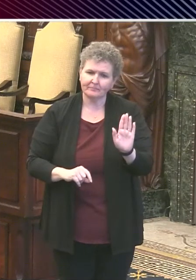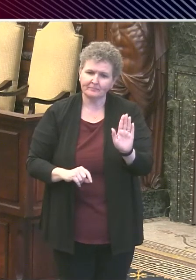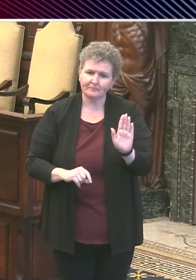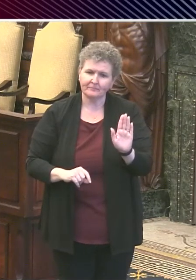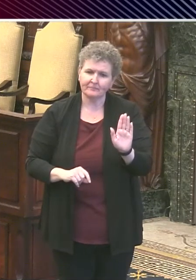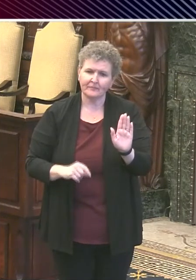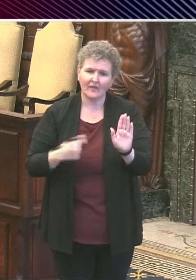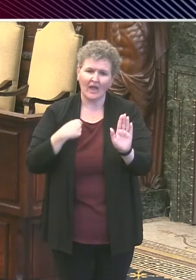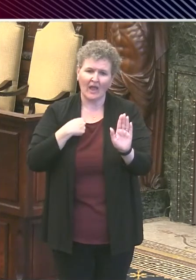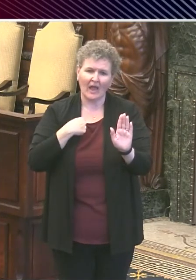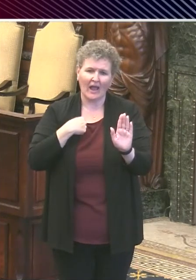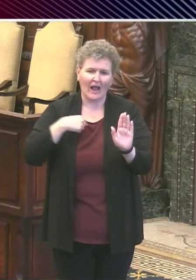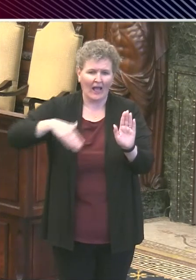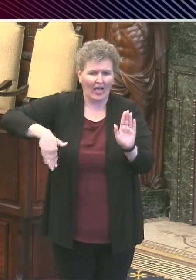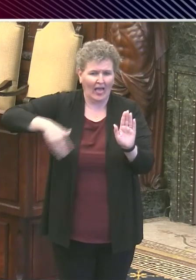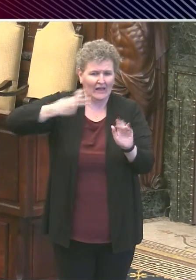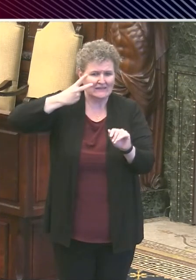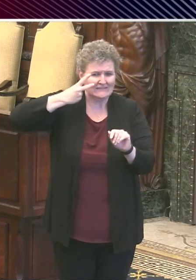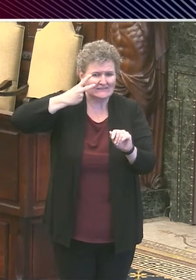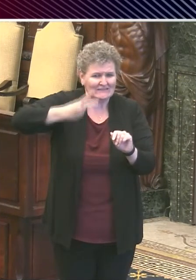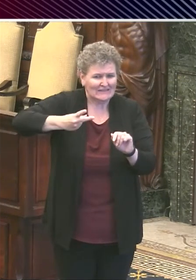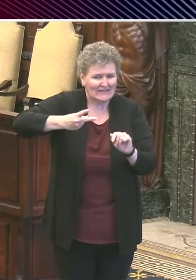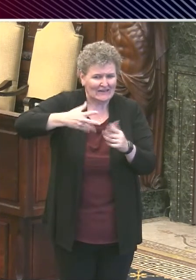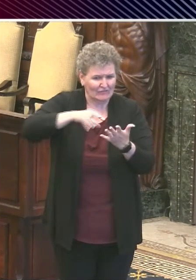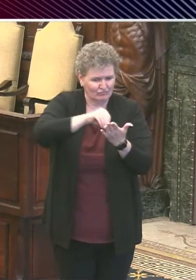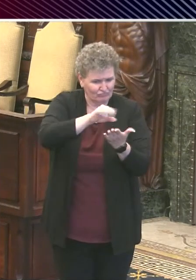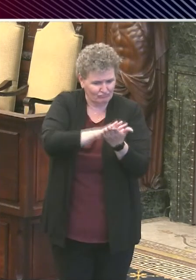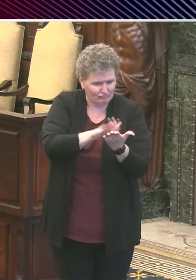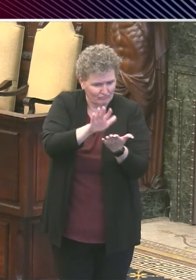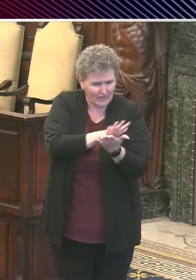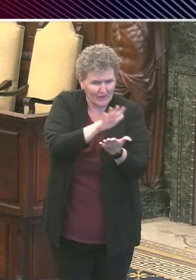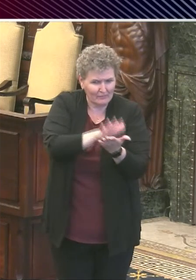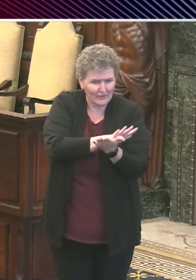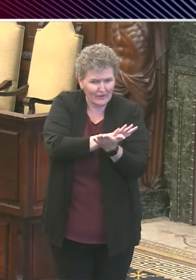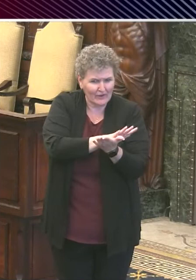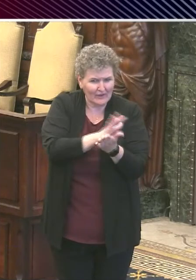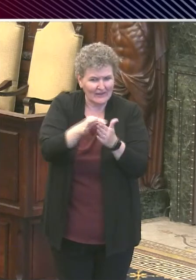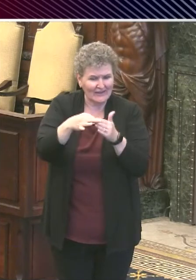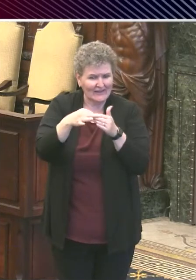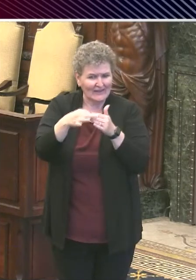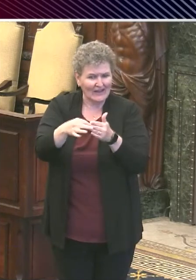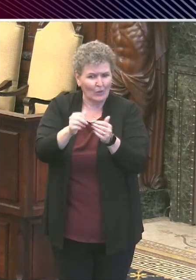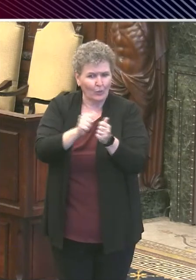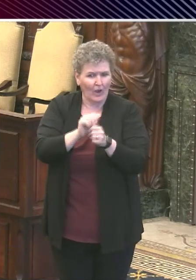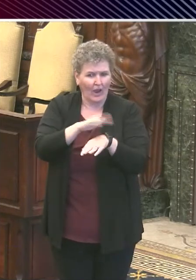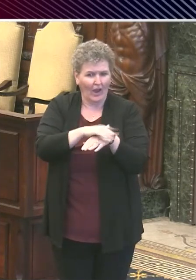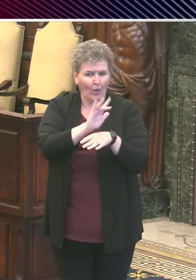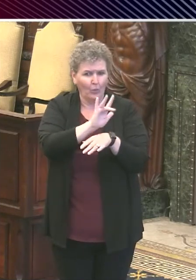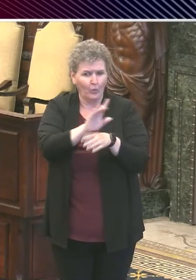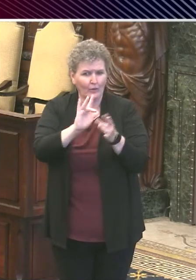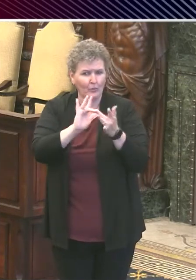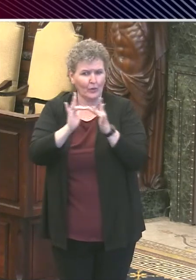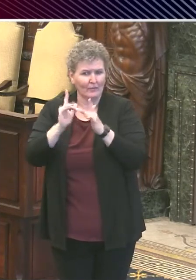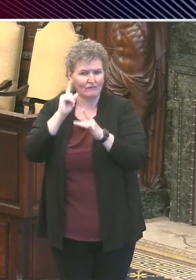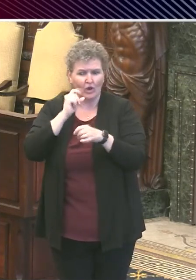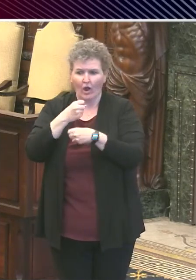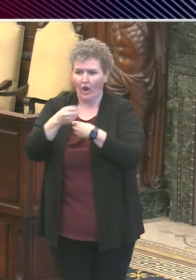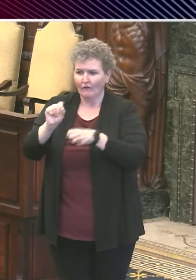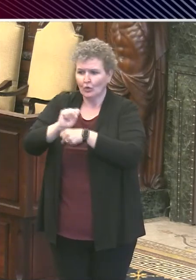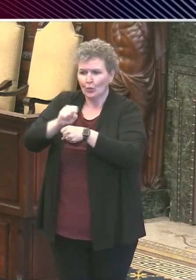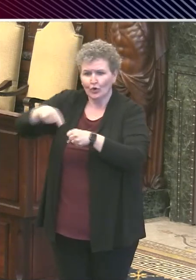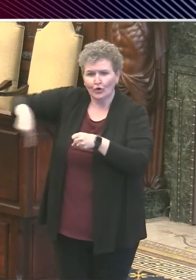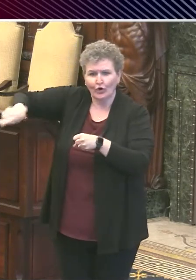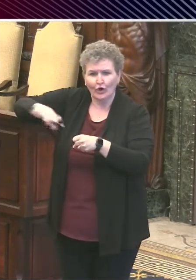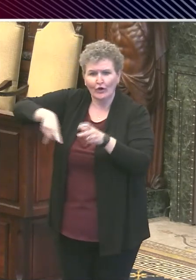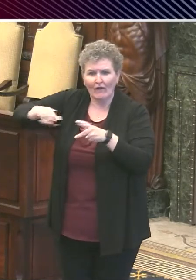haven't seen that in a documentation anywhere. The guidance on your site for office workers is the PDFs that I could find are